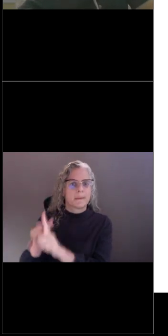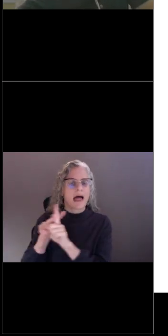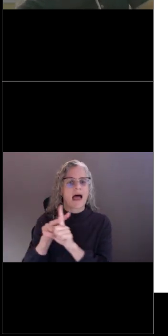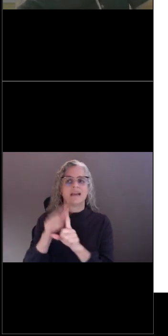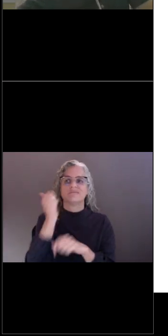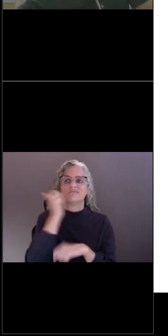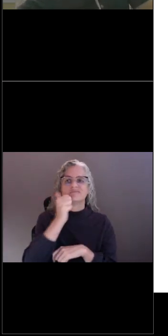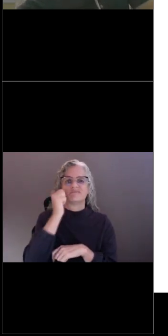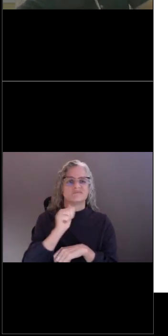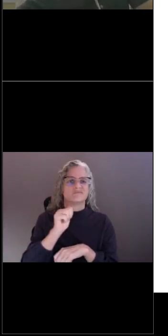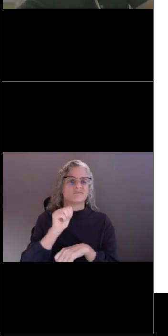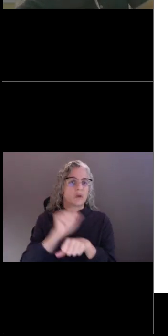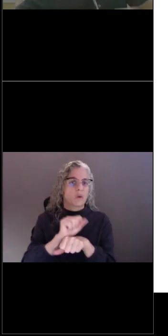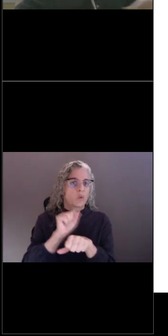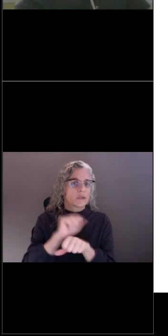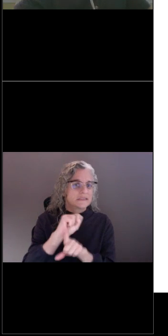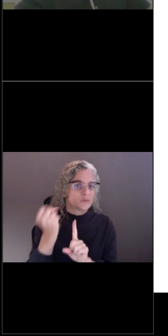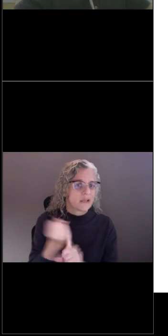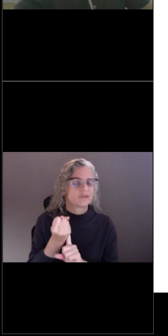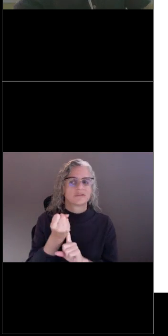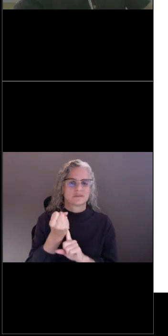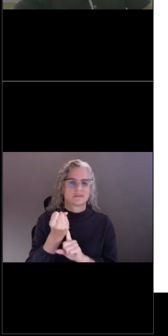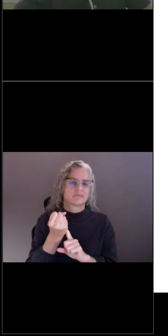your professional life.